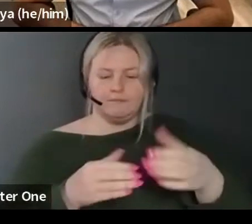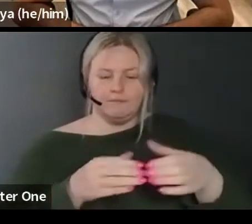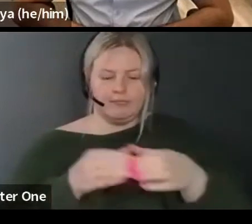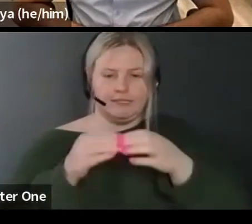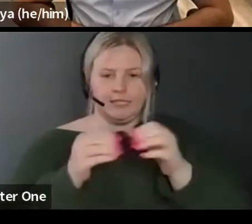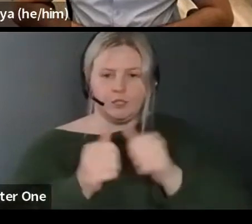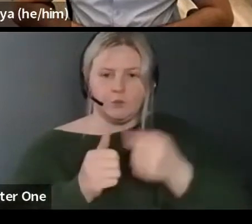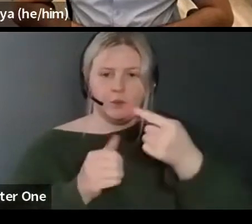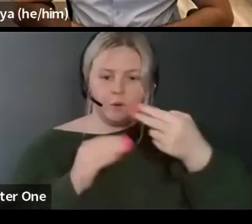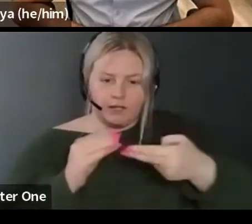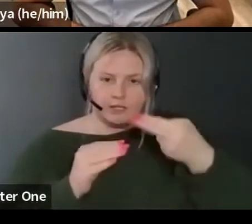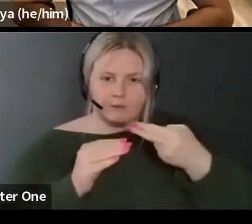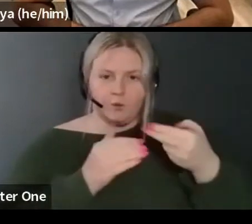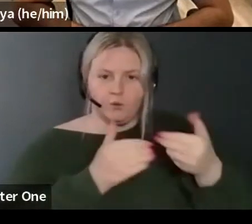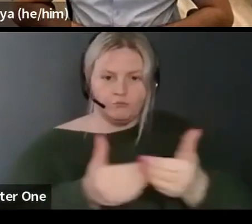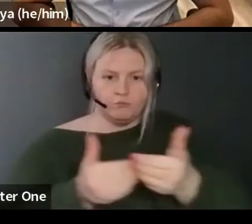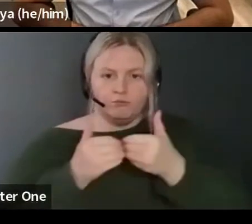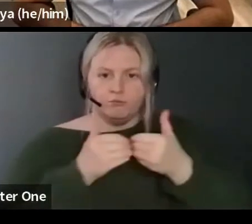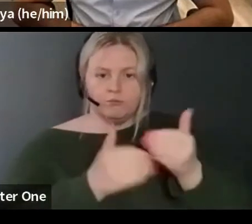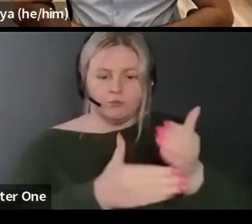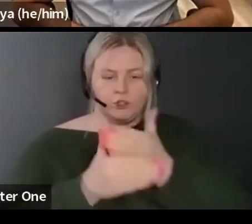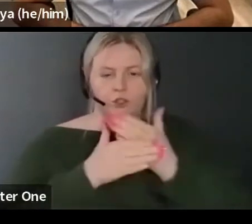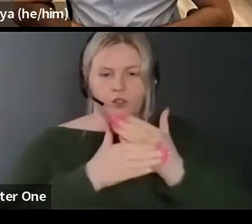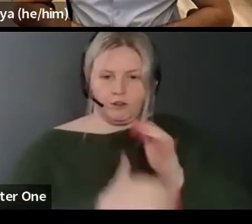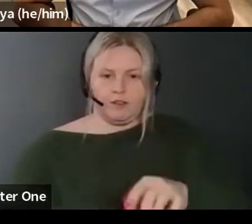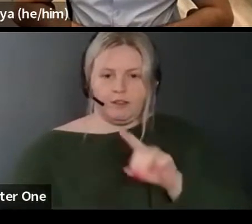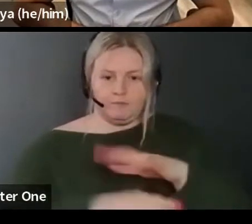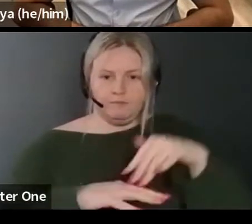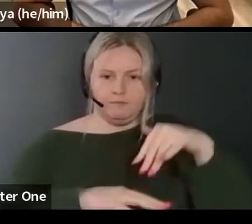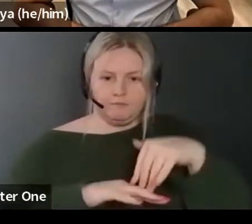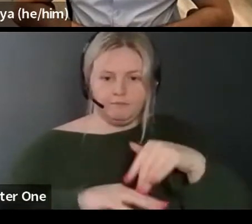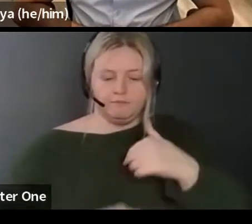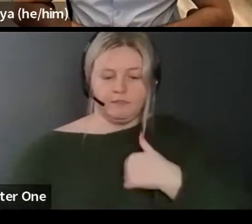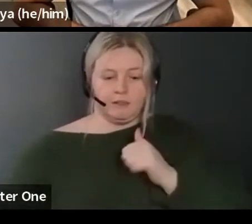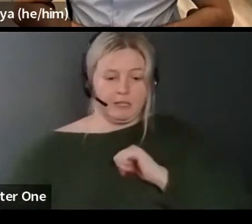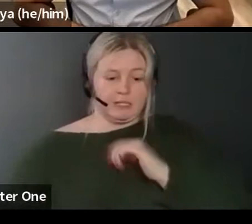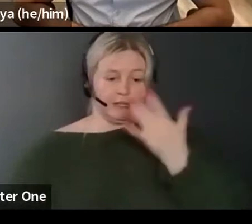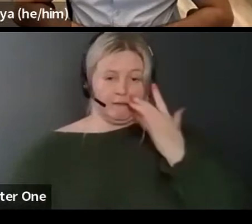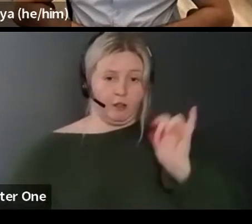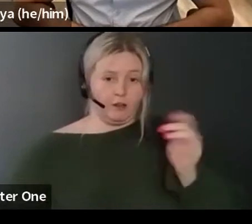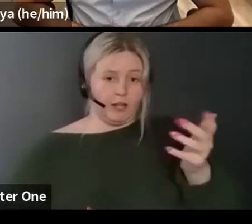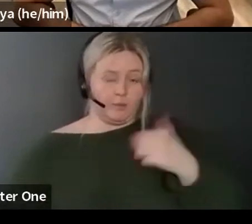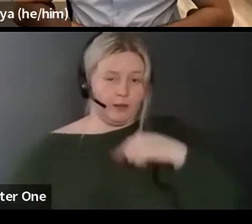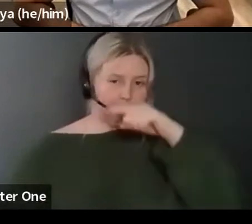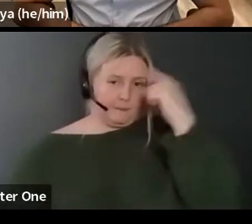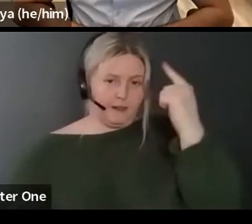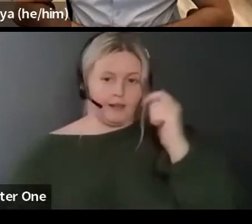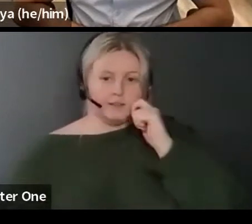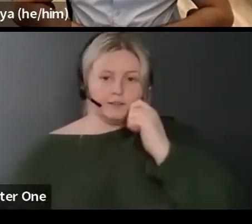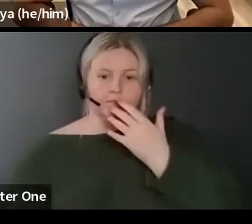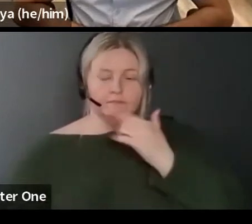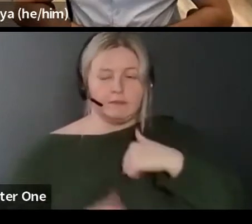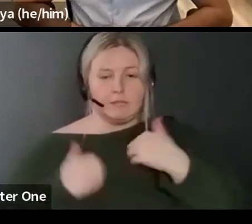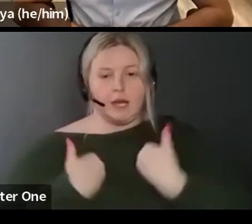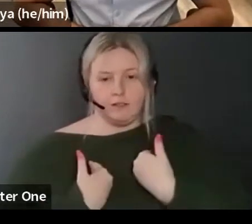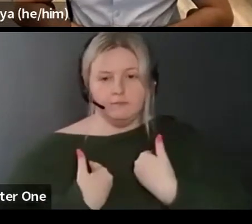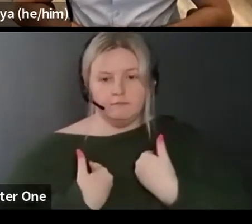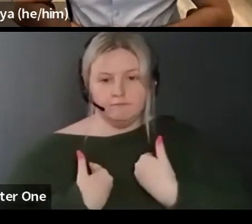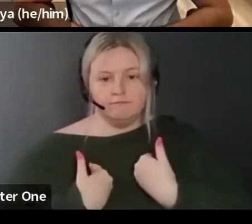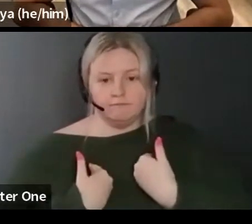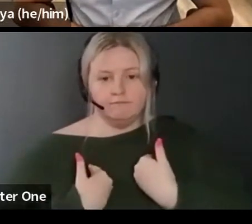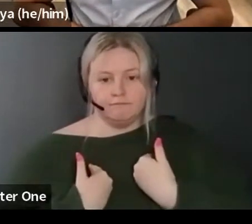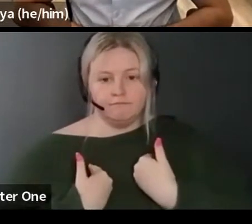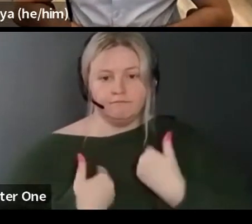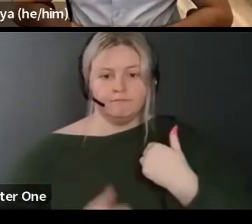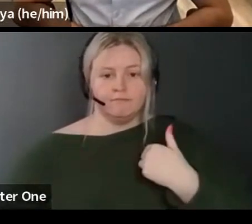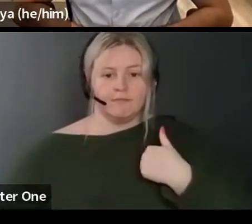And visual description, I am Black. and I am tired. I have a Sailor Moon